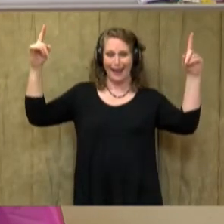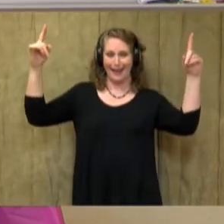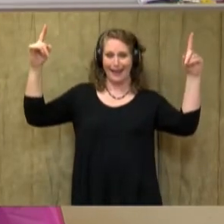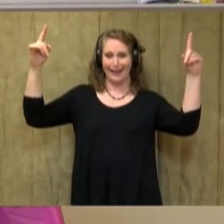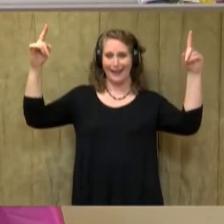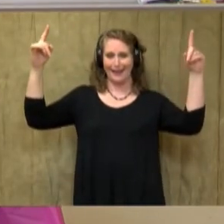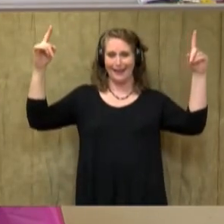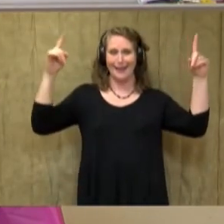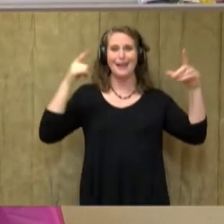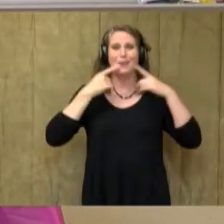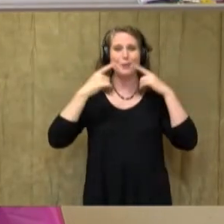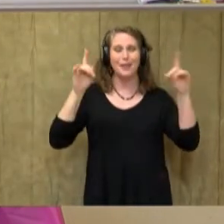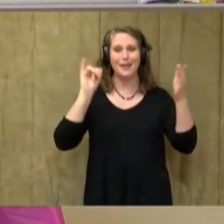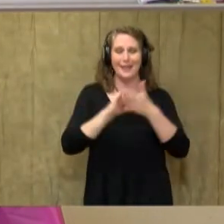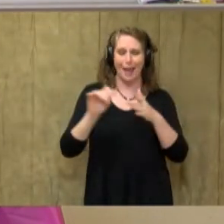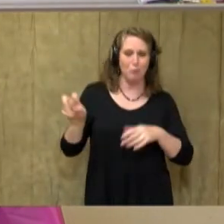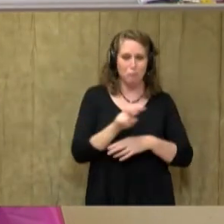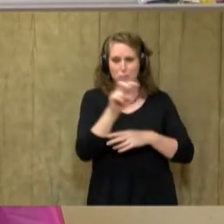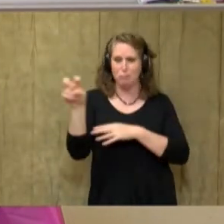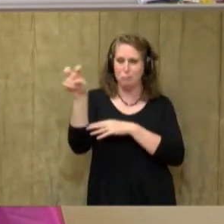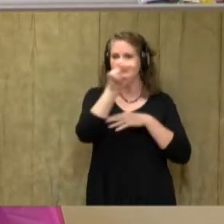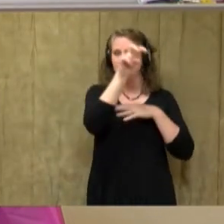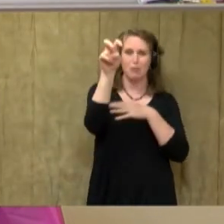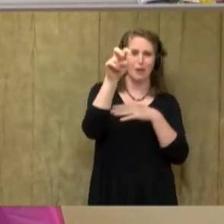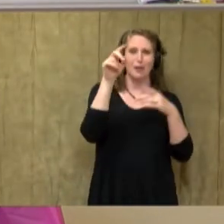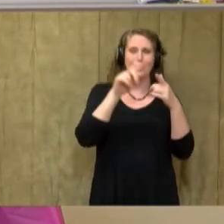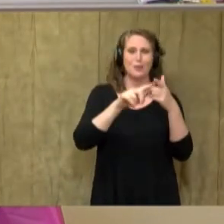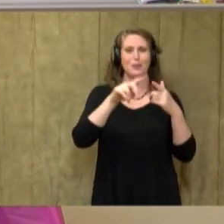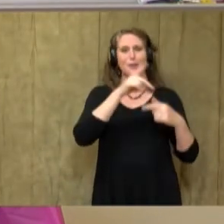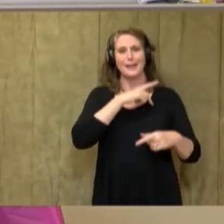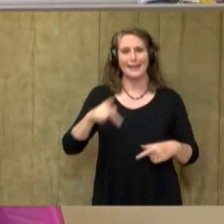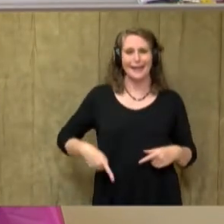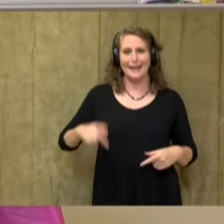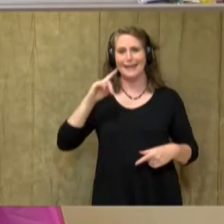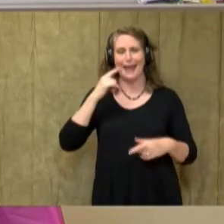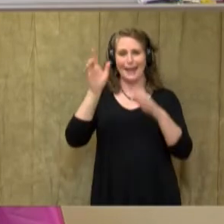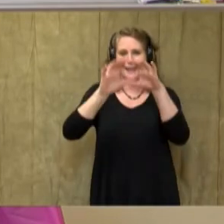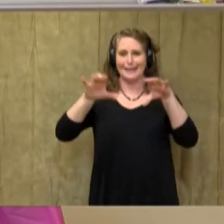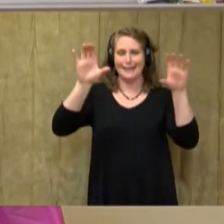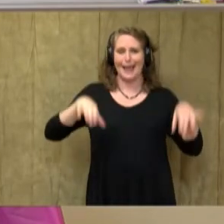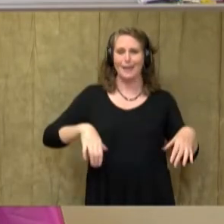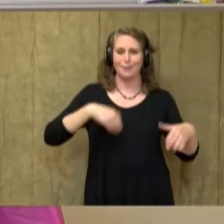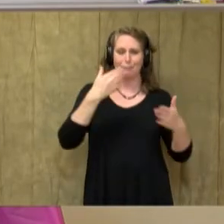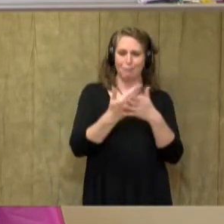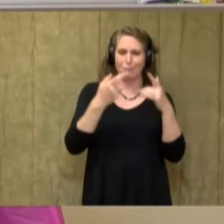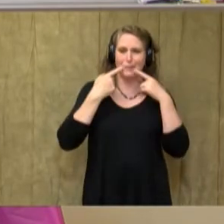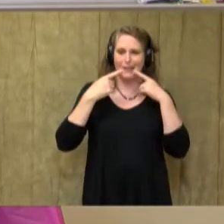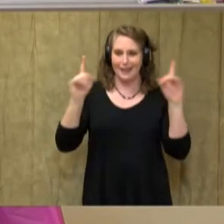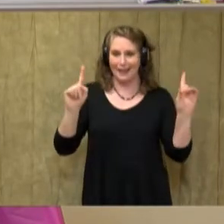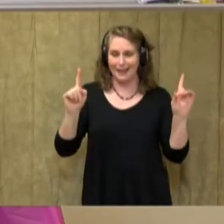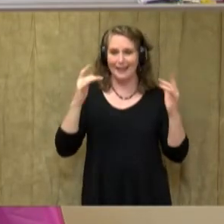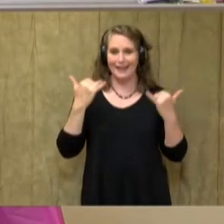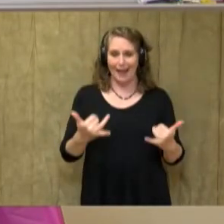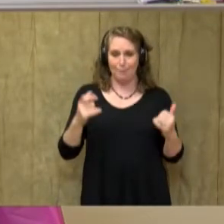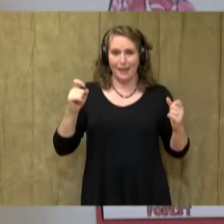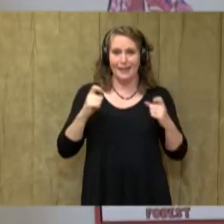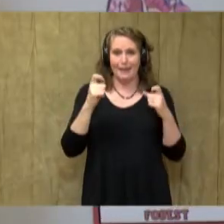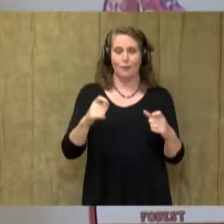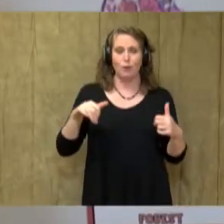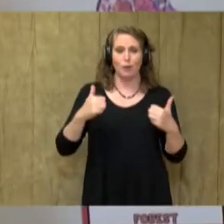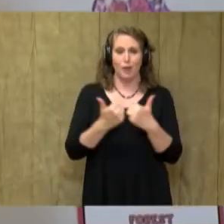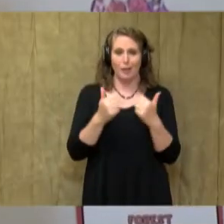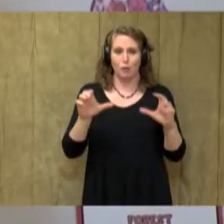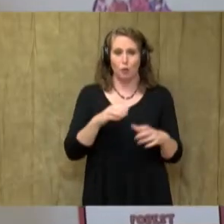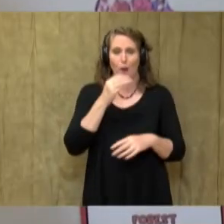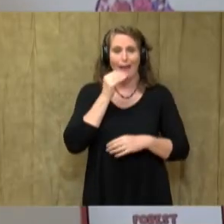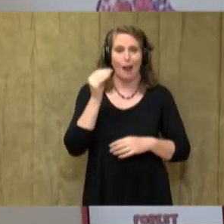did it! You journeyed all the way through King Candy's castle. You made it. So I'm going to give you a little challenge for you at